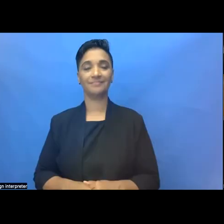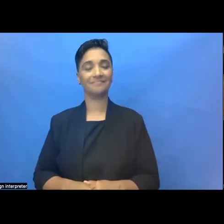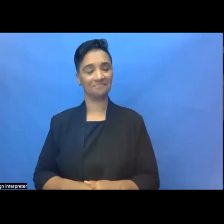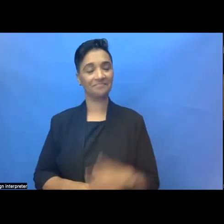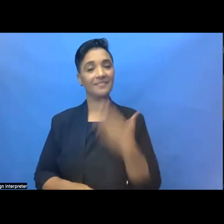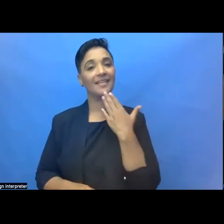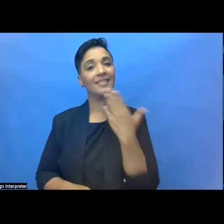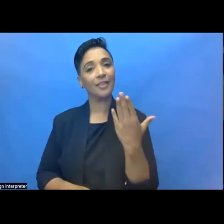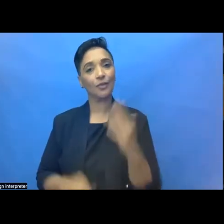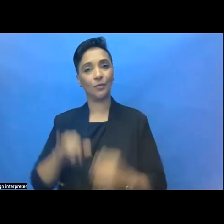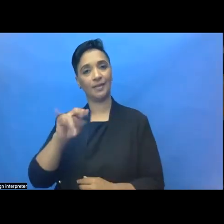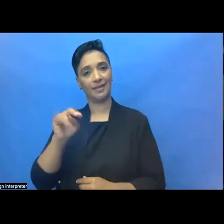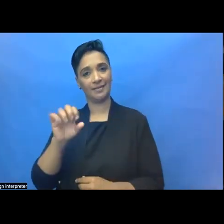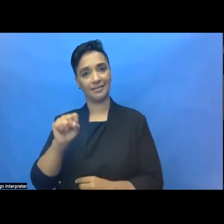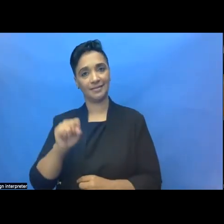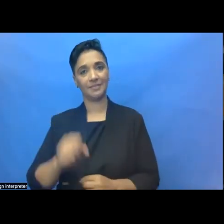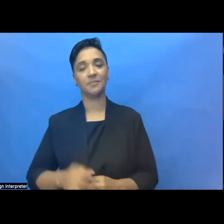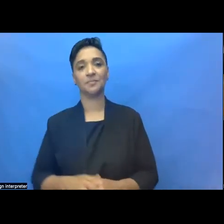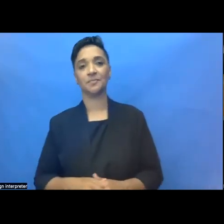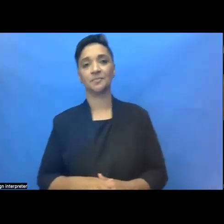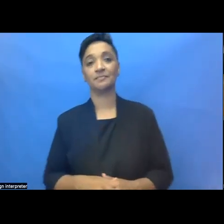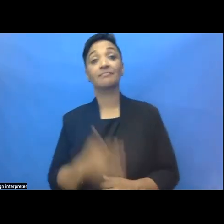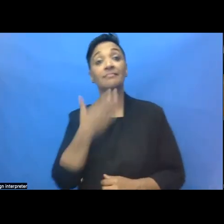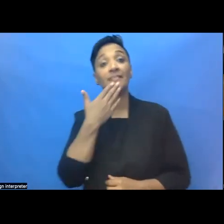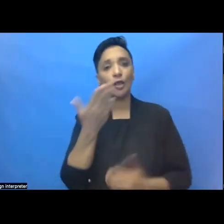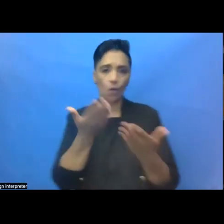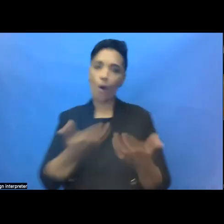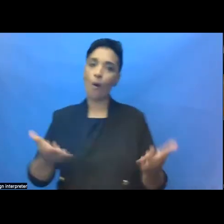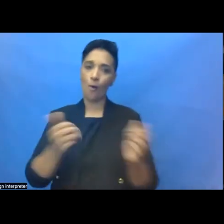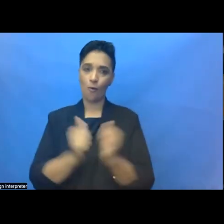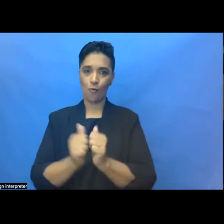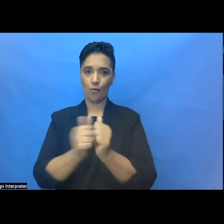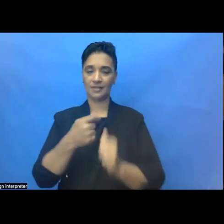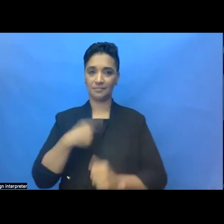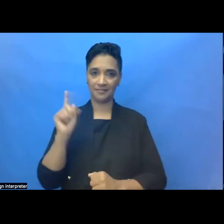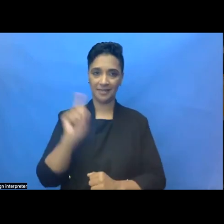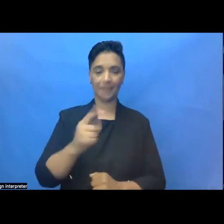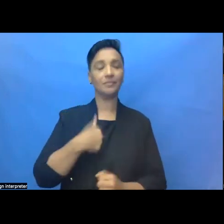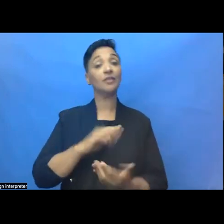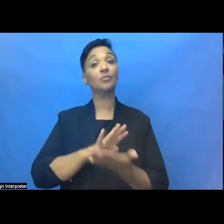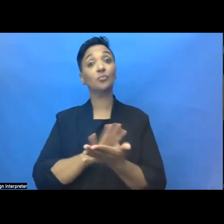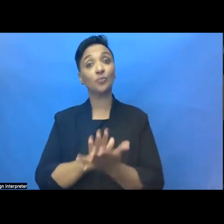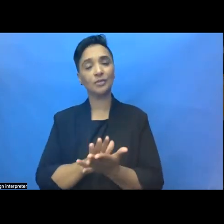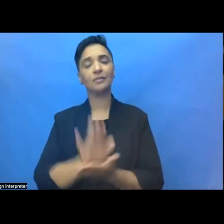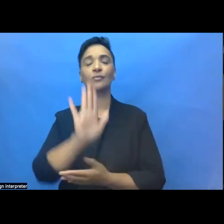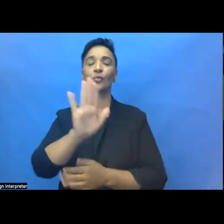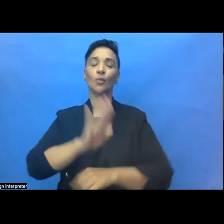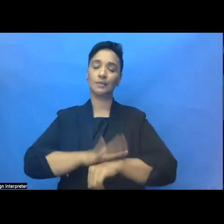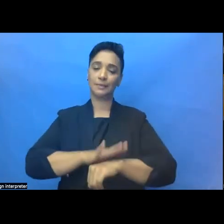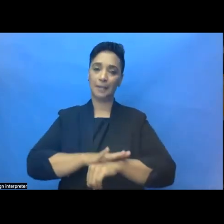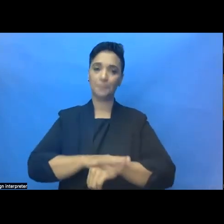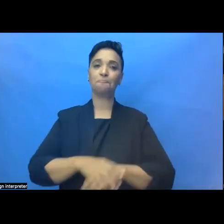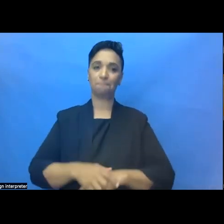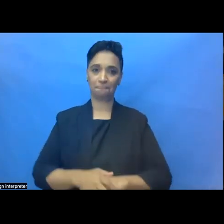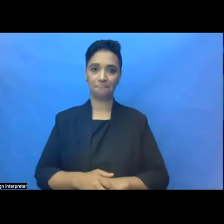Ines, and thanks to all colleagues for having me here today. I really appreciate your time.